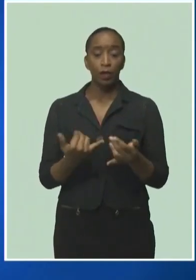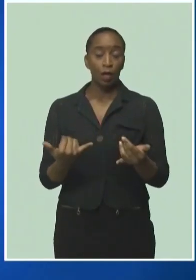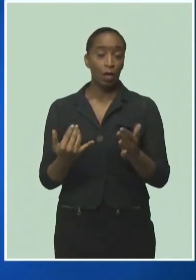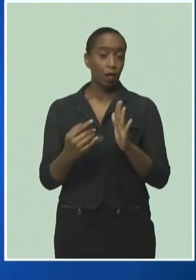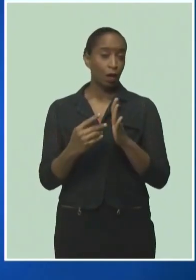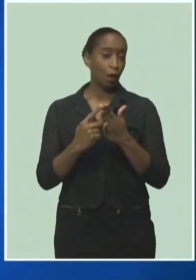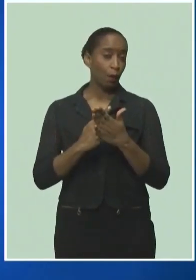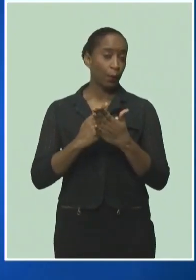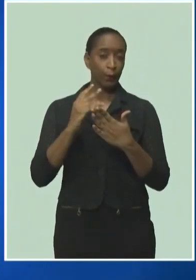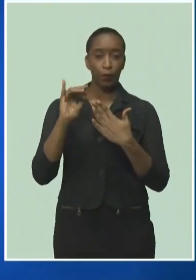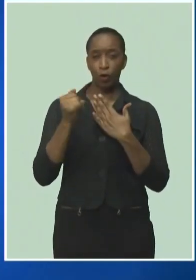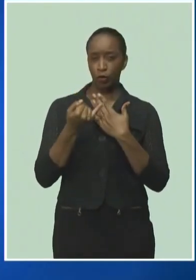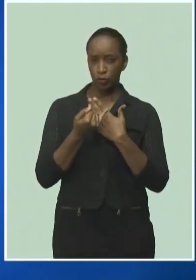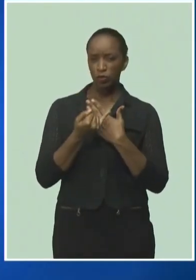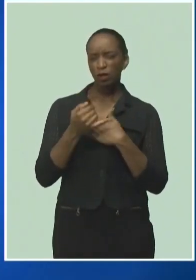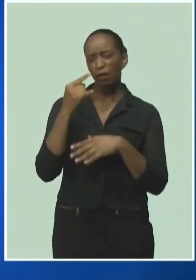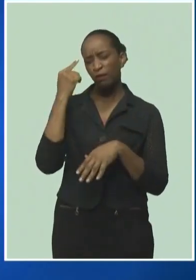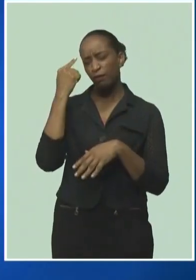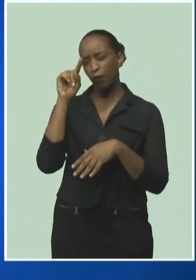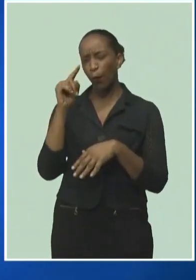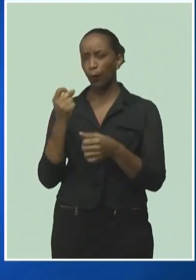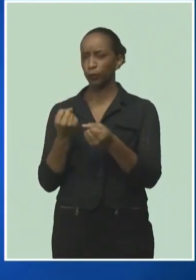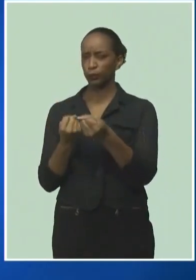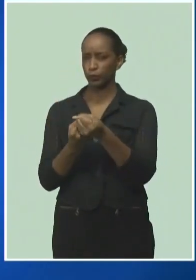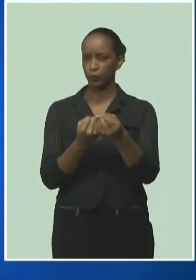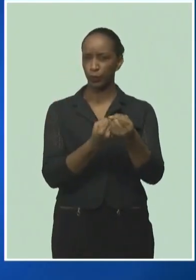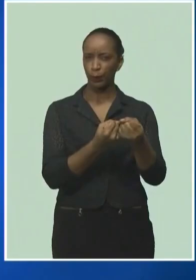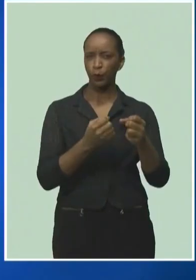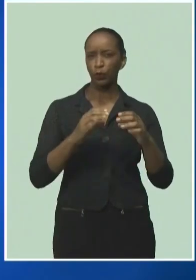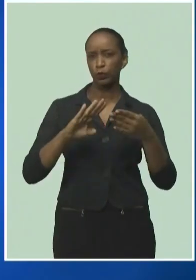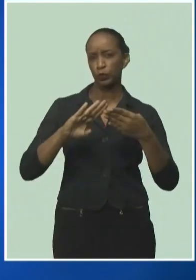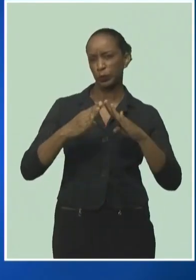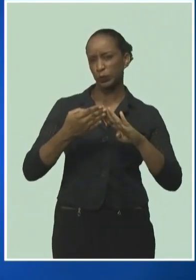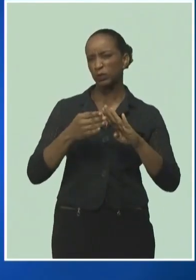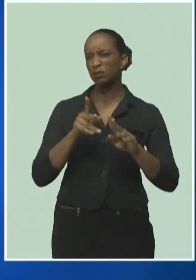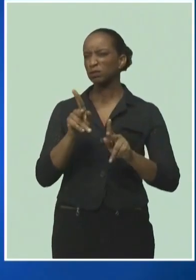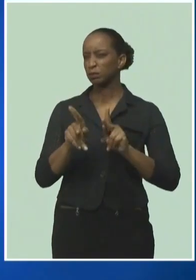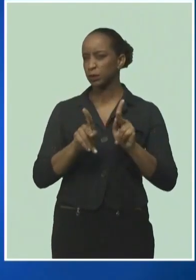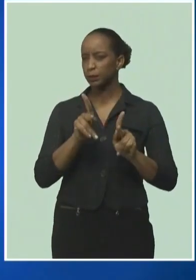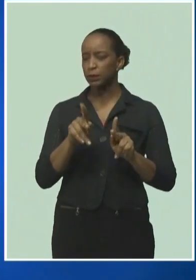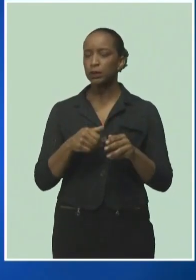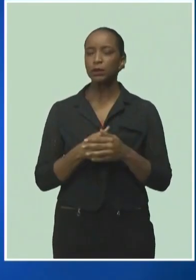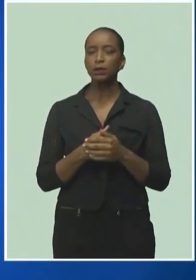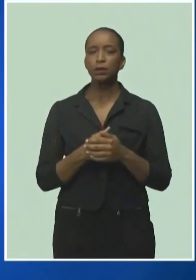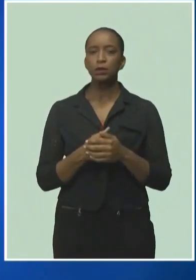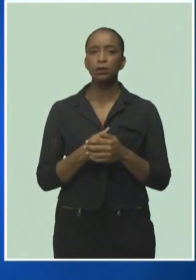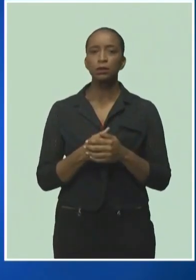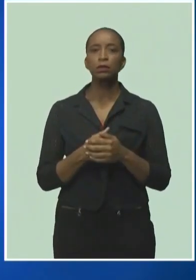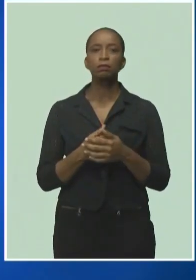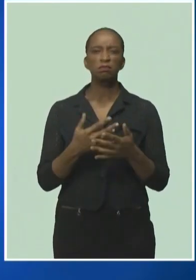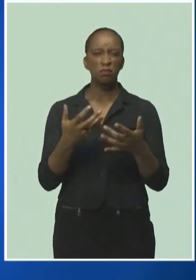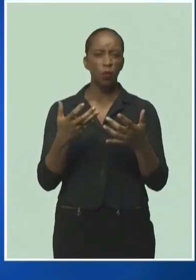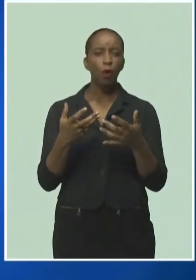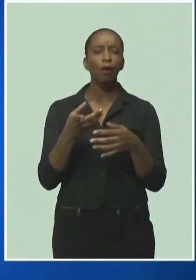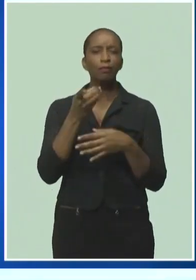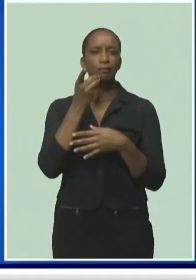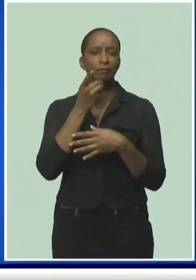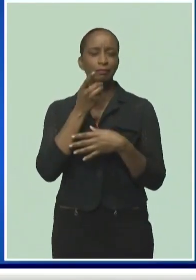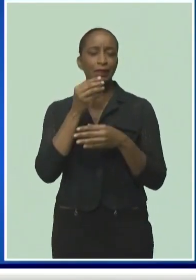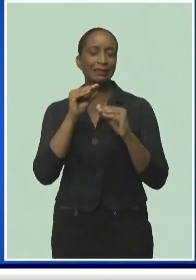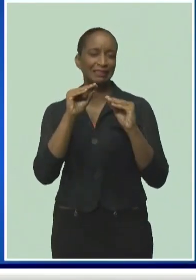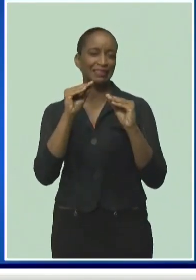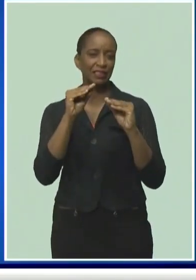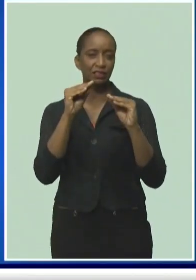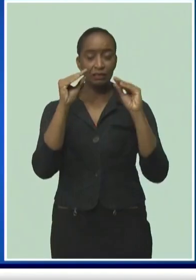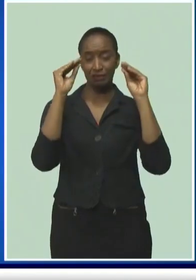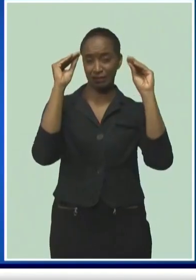and we are here continuing to show our support to the cause of diabetes awareness in Barbados through